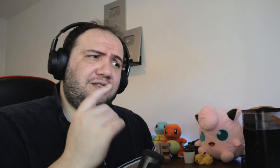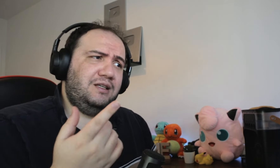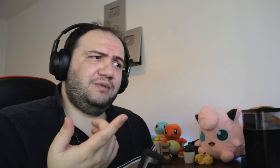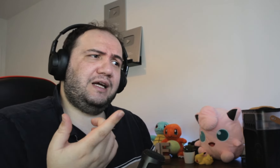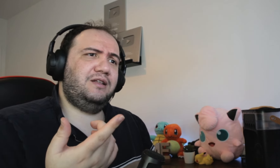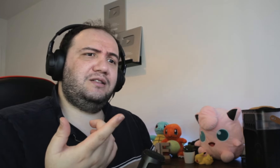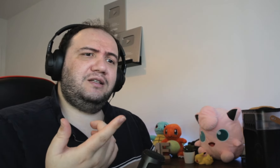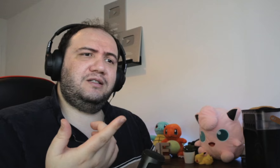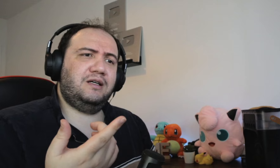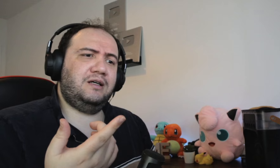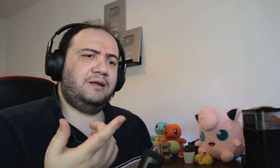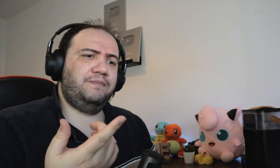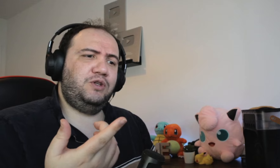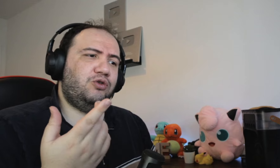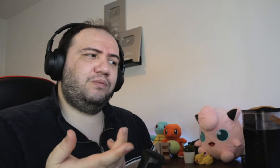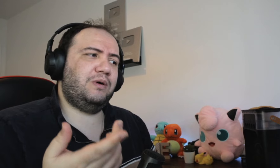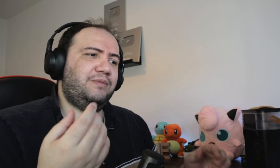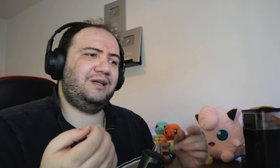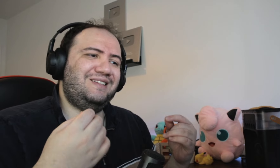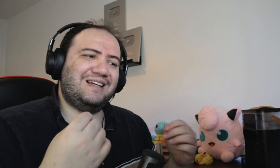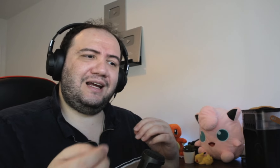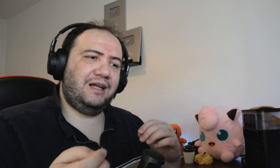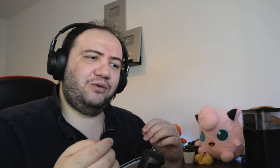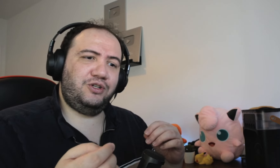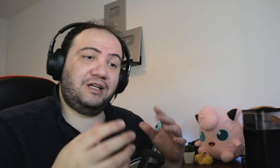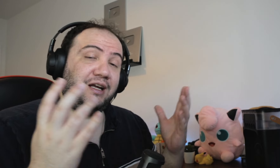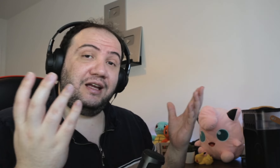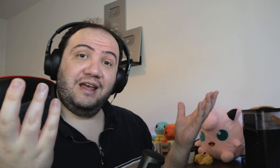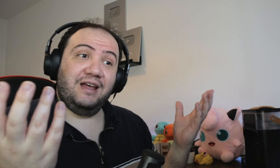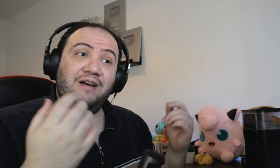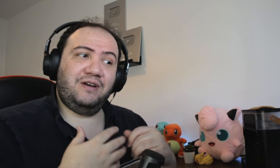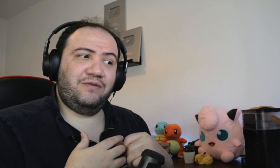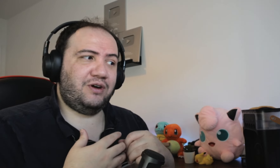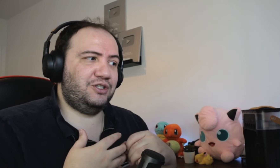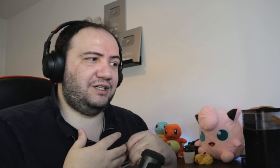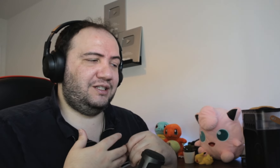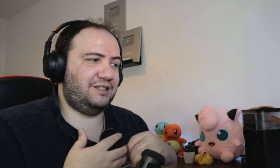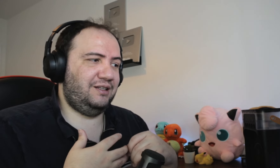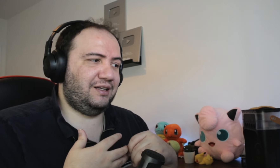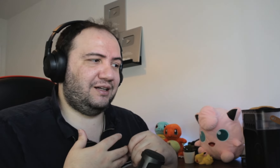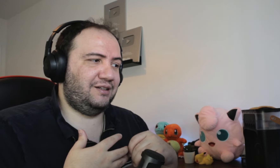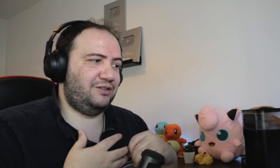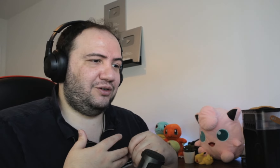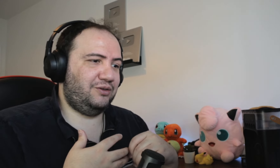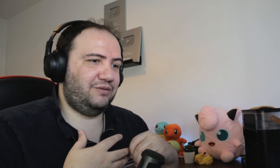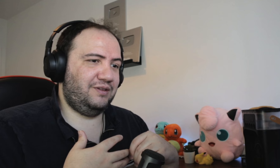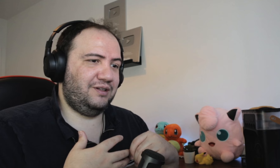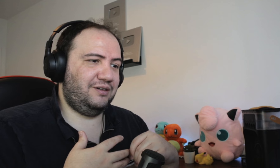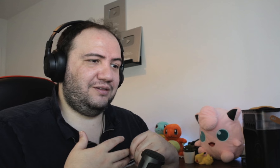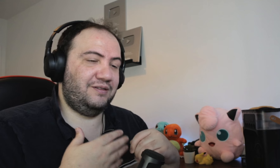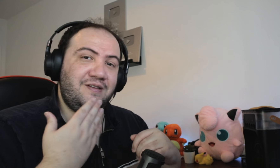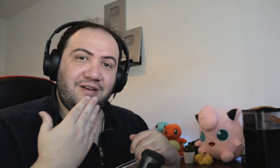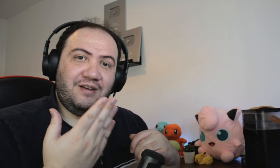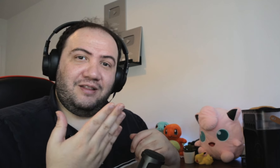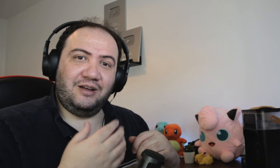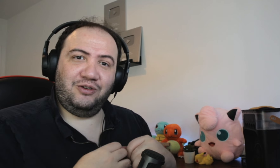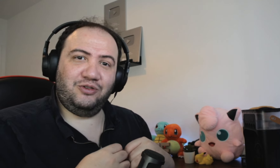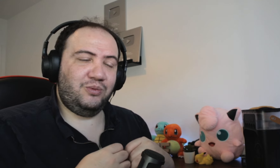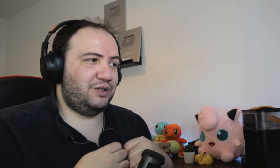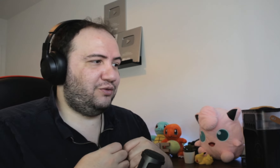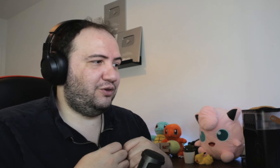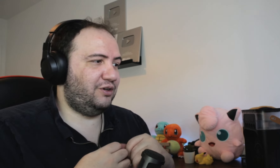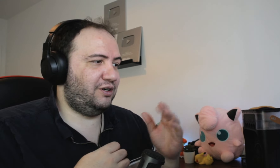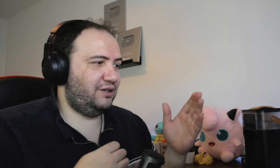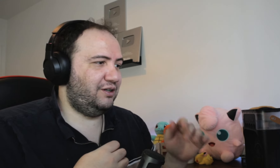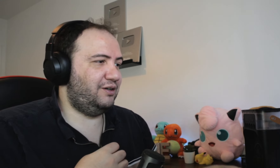it seems like this is um euro papa in sign language and i have never actually seen that so oh thank you